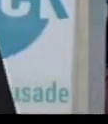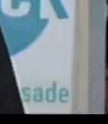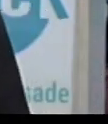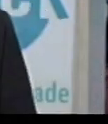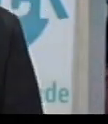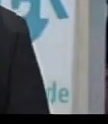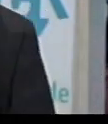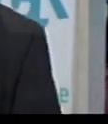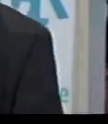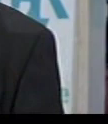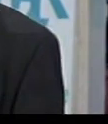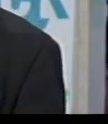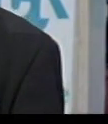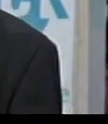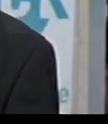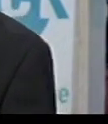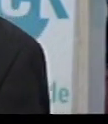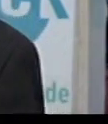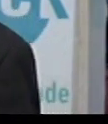GCK, November